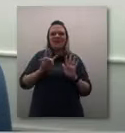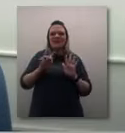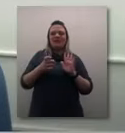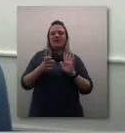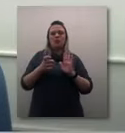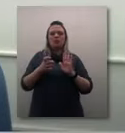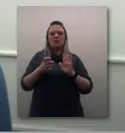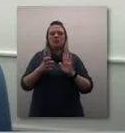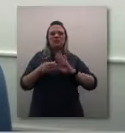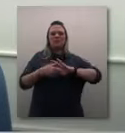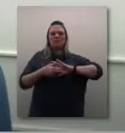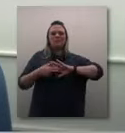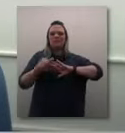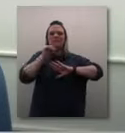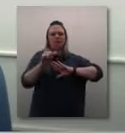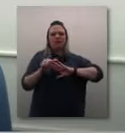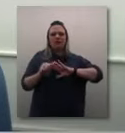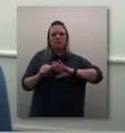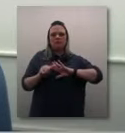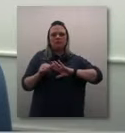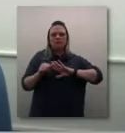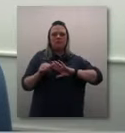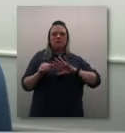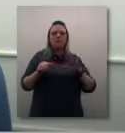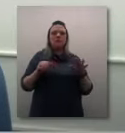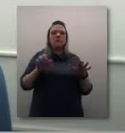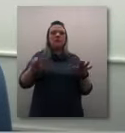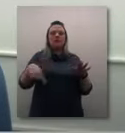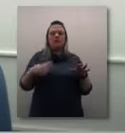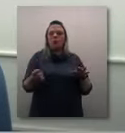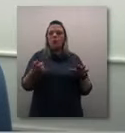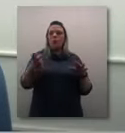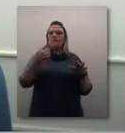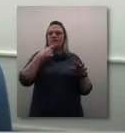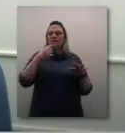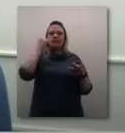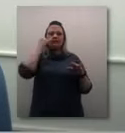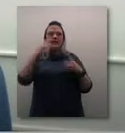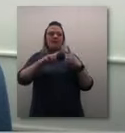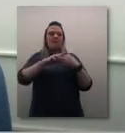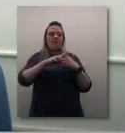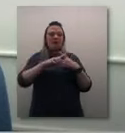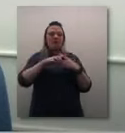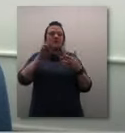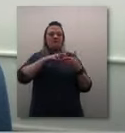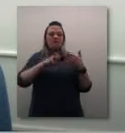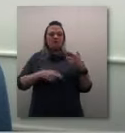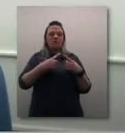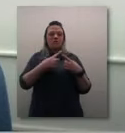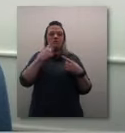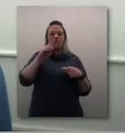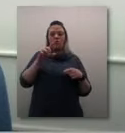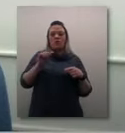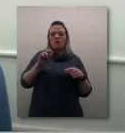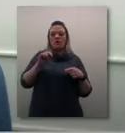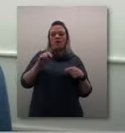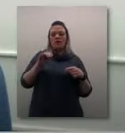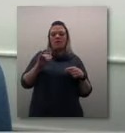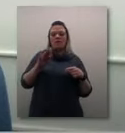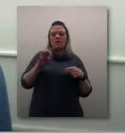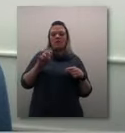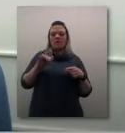now, all that we know that it's telling us is that somebody who has a positive antibody test has been exposed